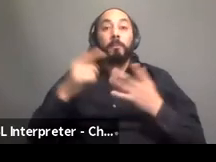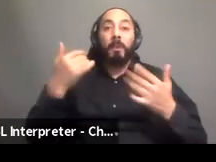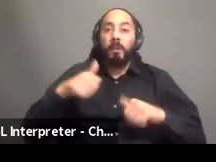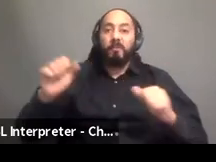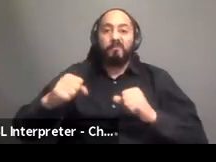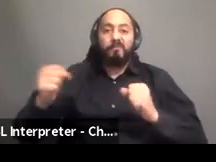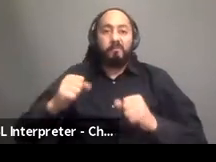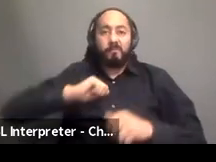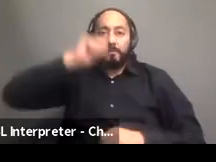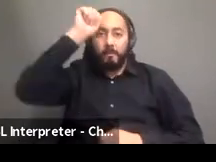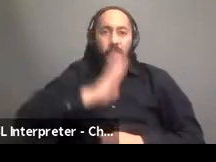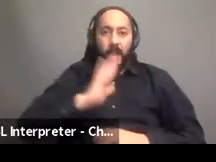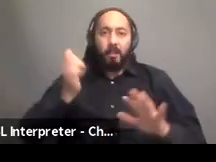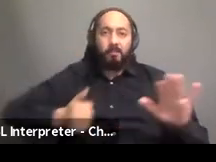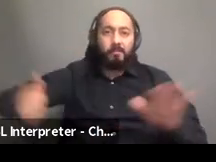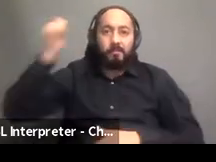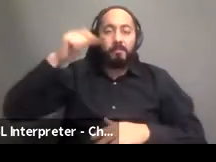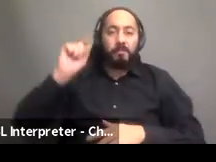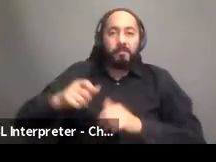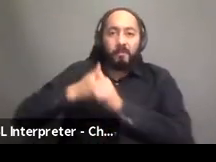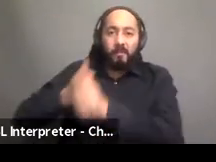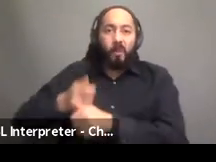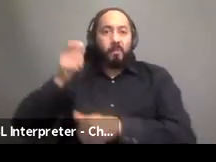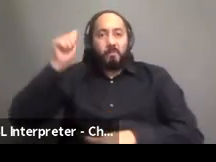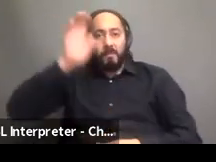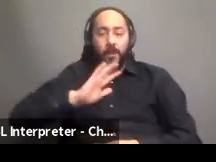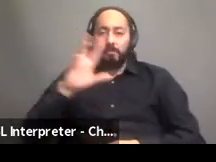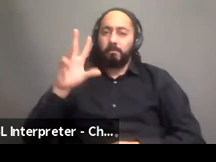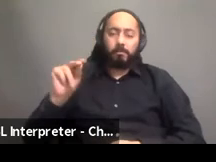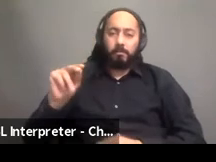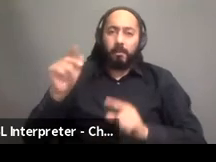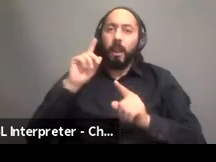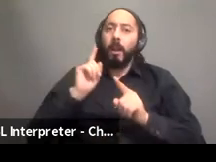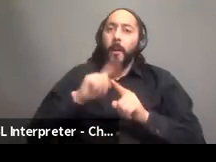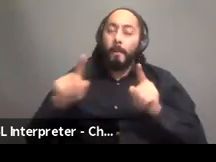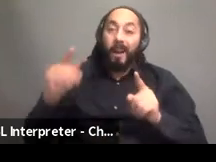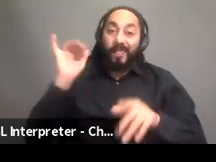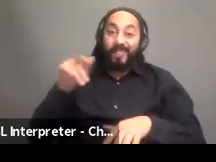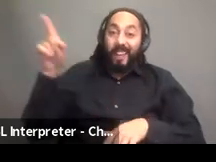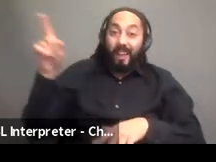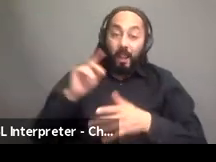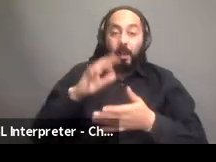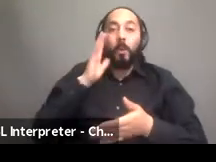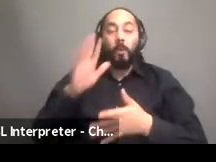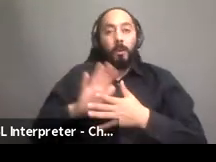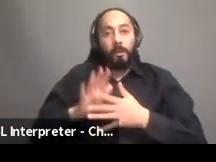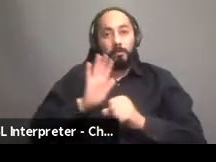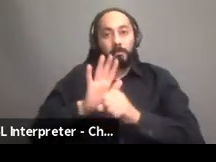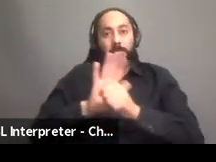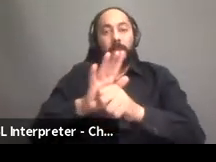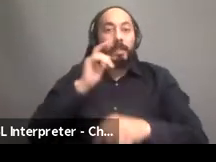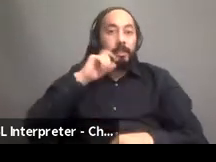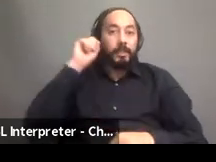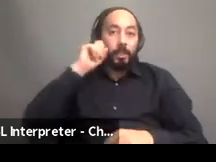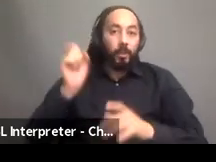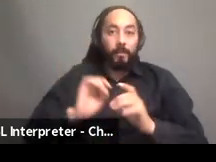and adherence to traditional gender roles, and a general acceptance of violence do not only perpetuate sexual violence, but also breed homophobia